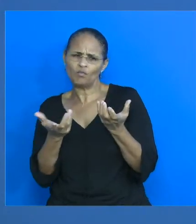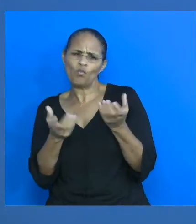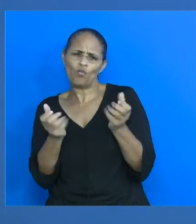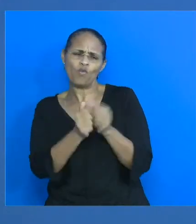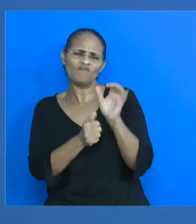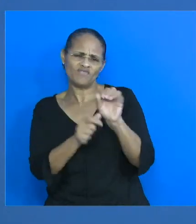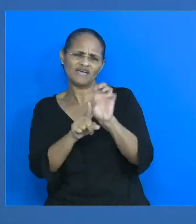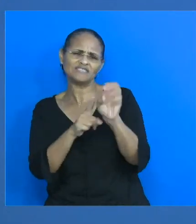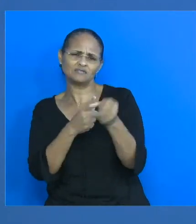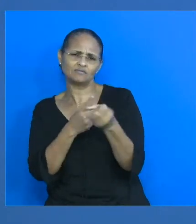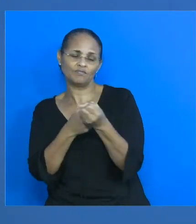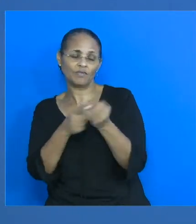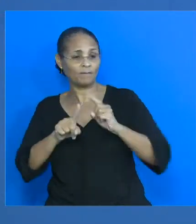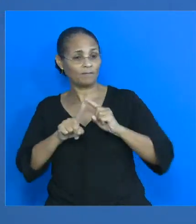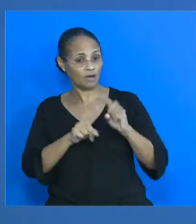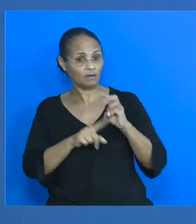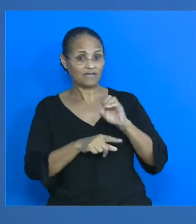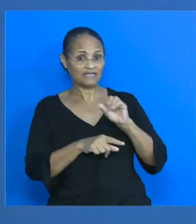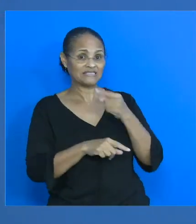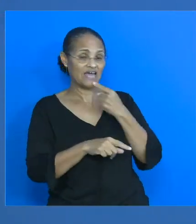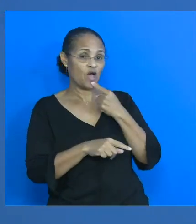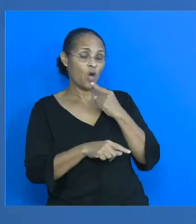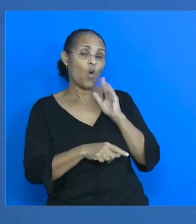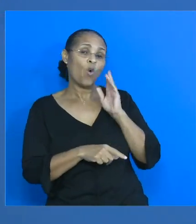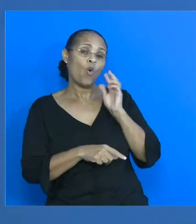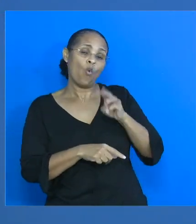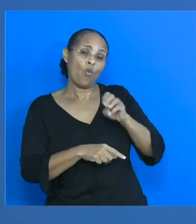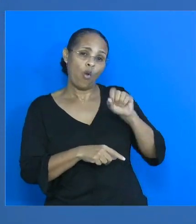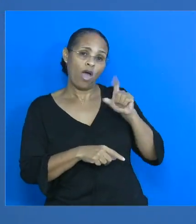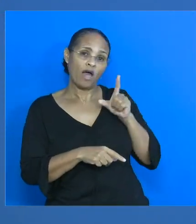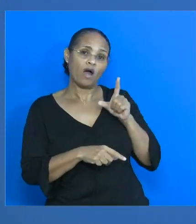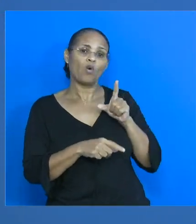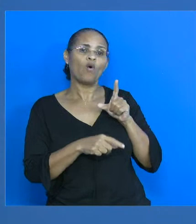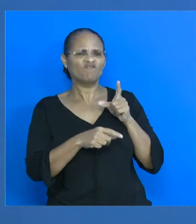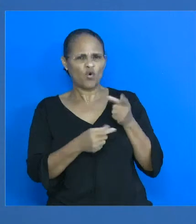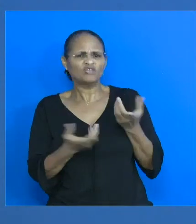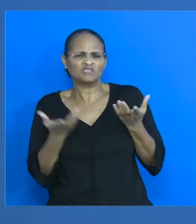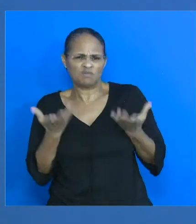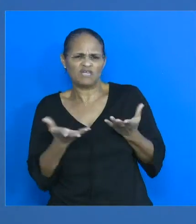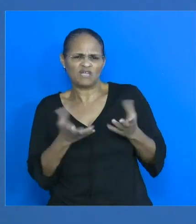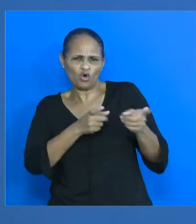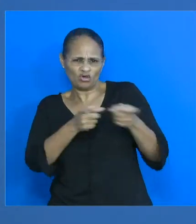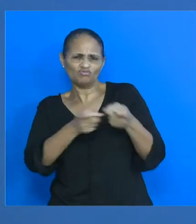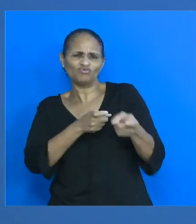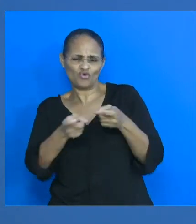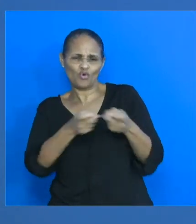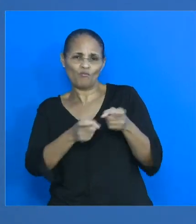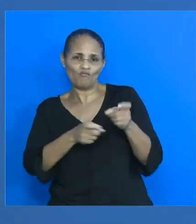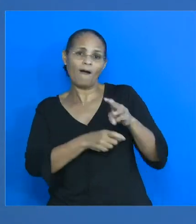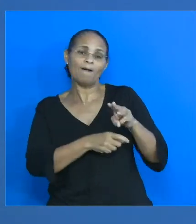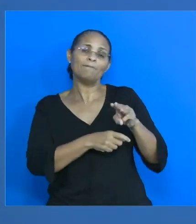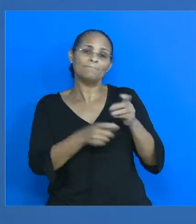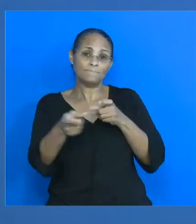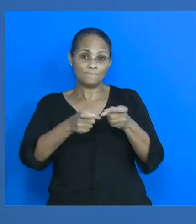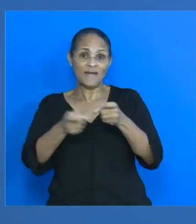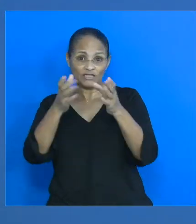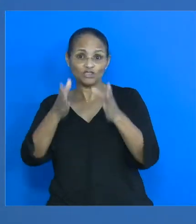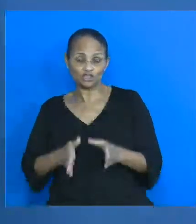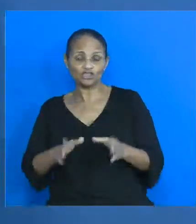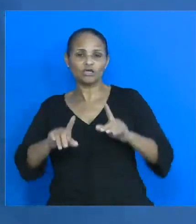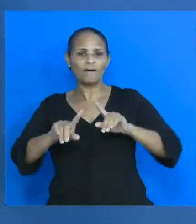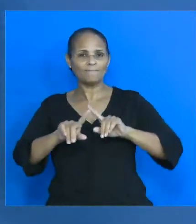Well, the enforcement can be done from the management. They have a responsibility to ensure that